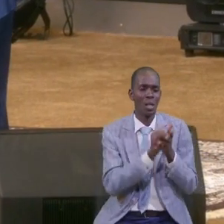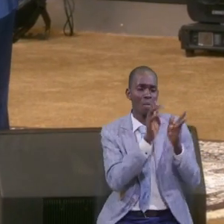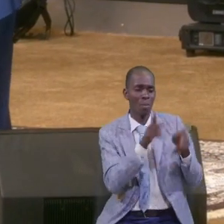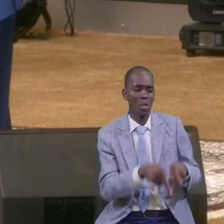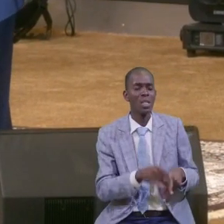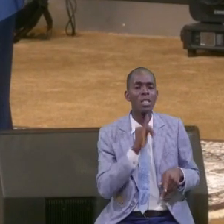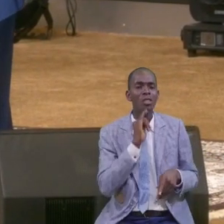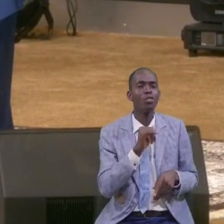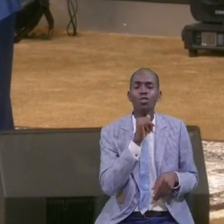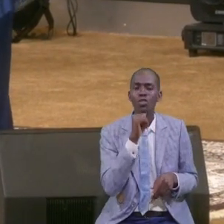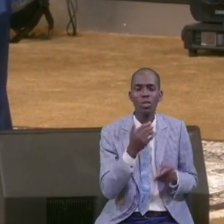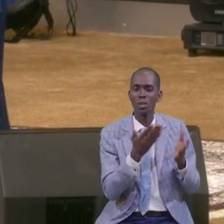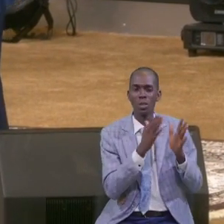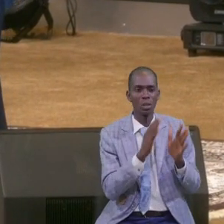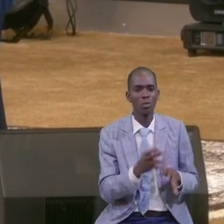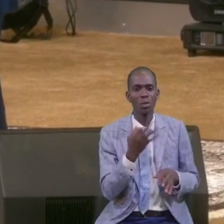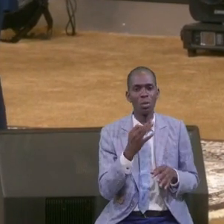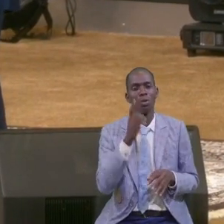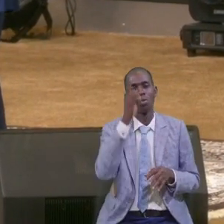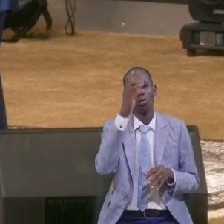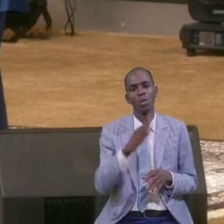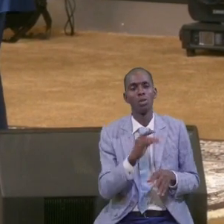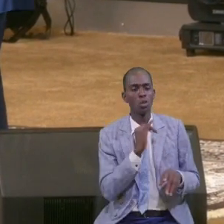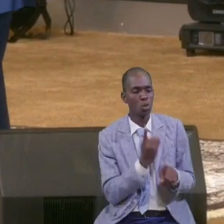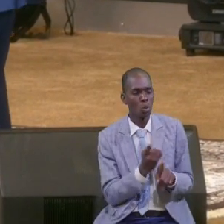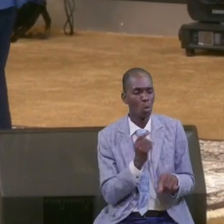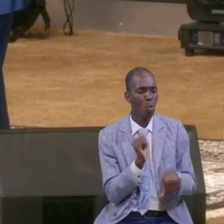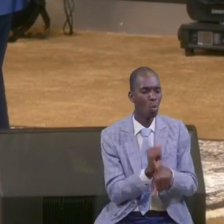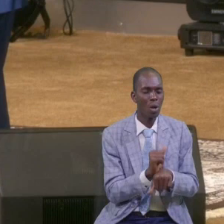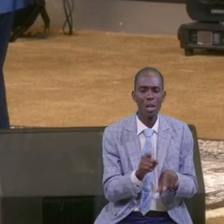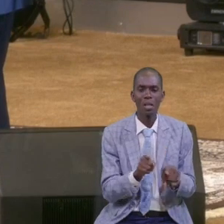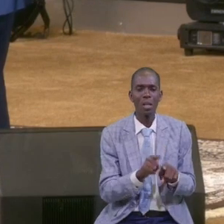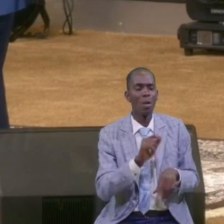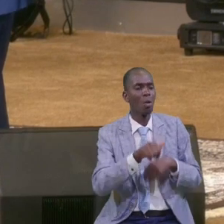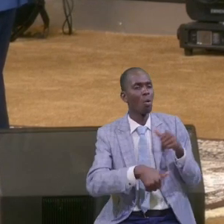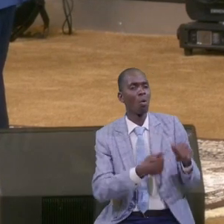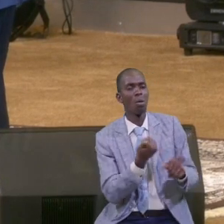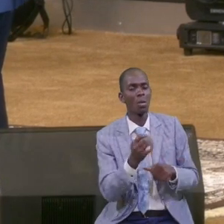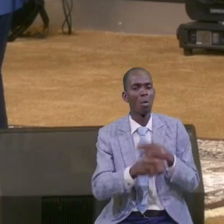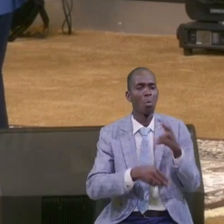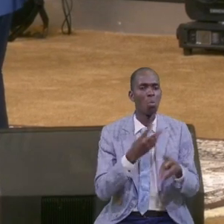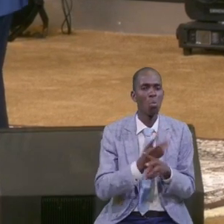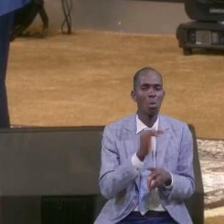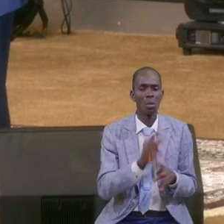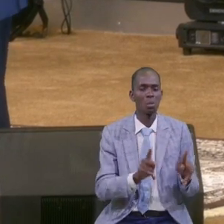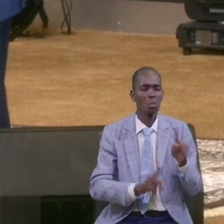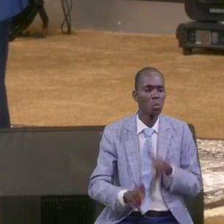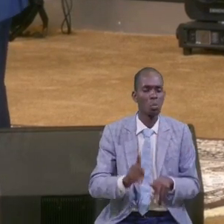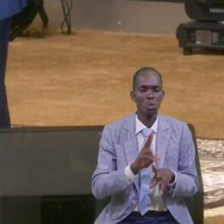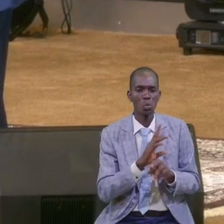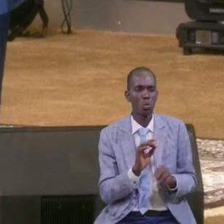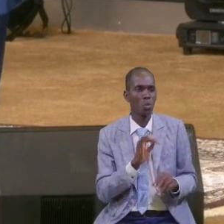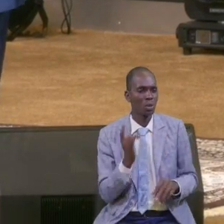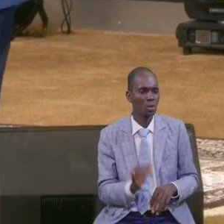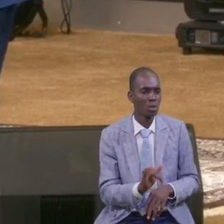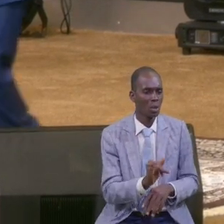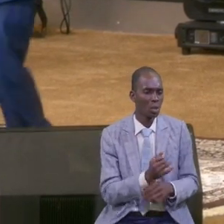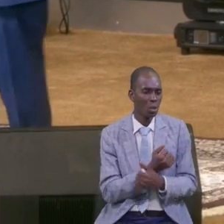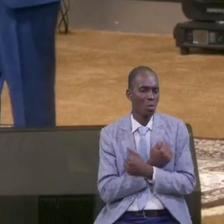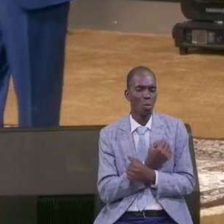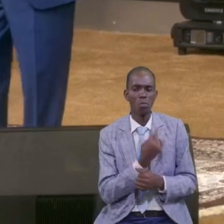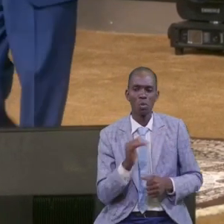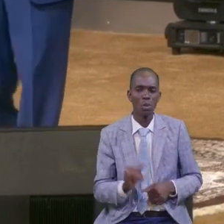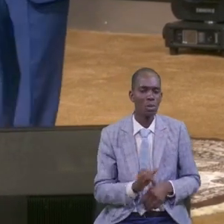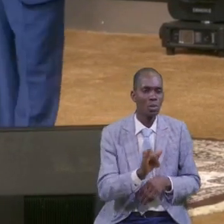just toiling and working like other people that do not have any eternal faith, any eternal love, any eternal hope in the